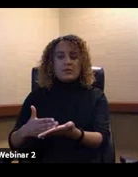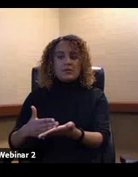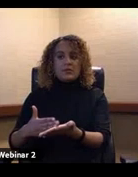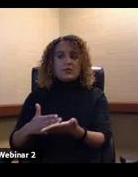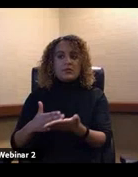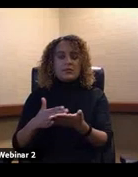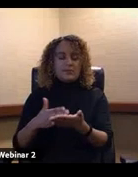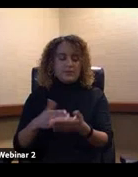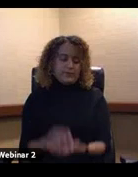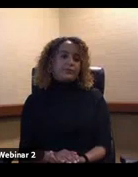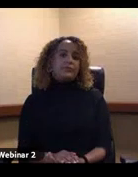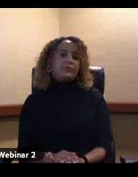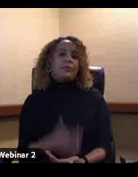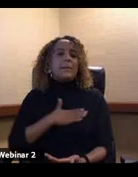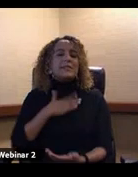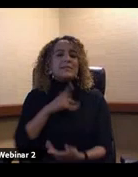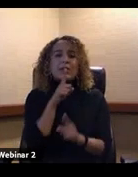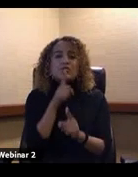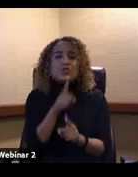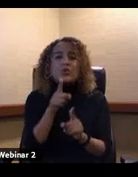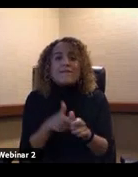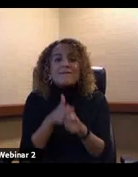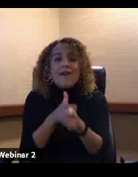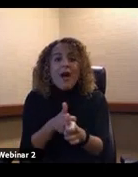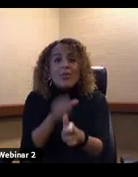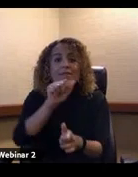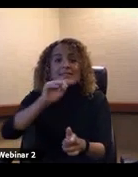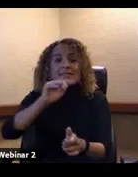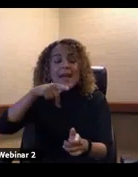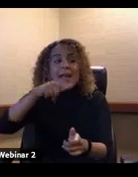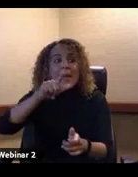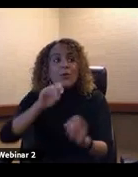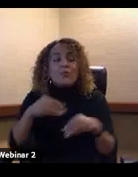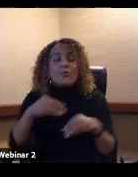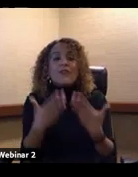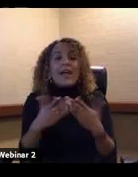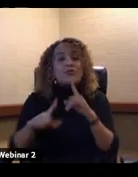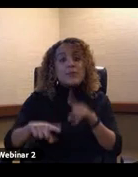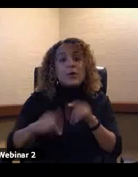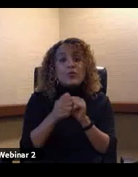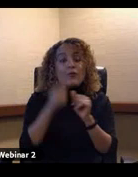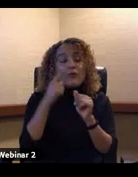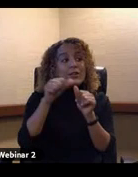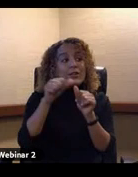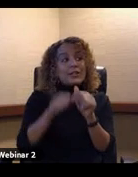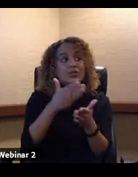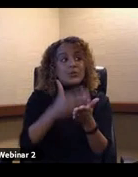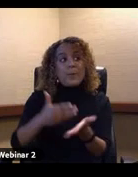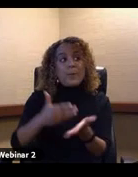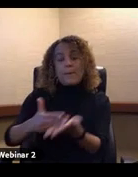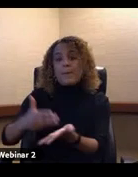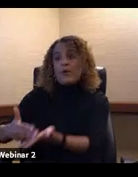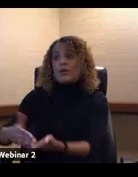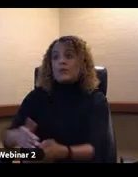in the solicitation. So please make sure that you follow the sample and provide a response for each